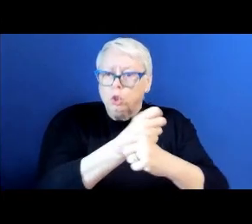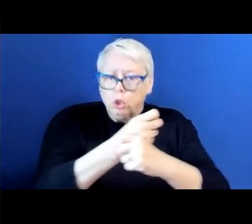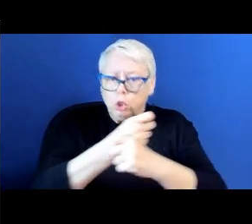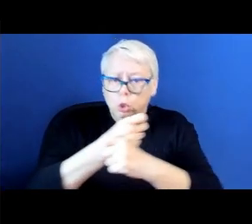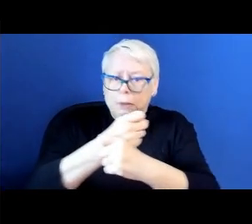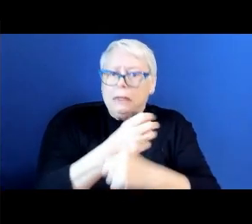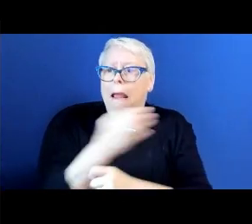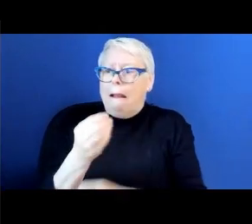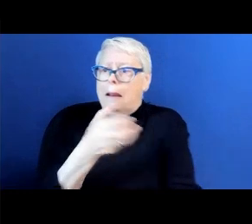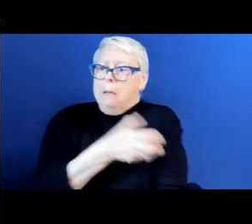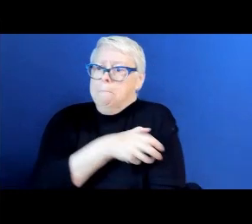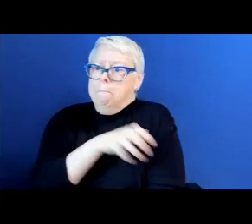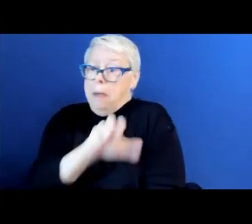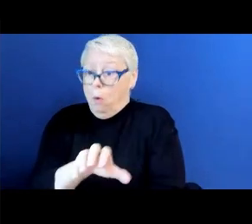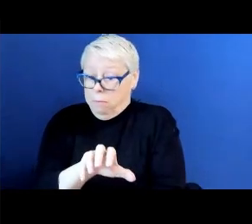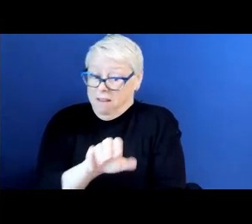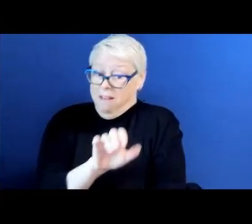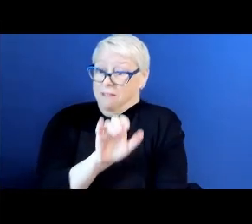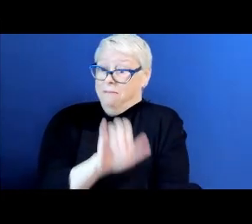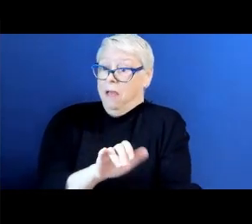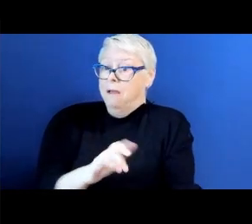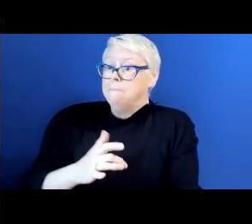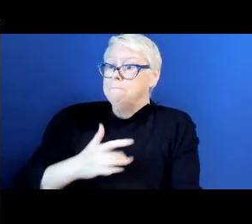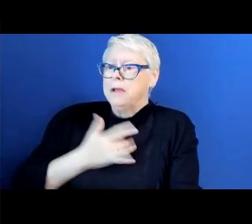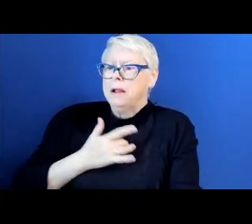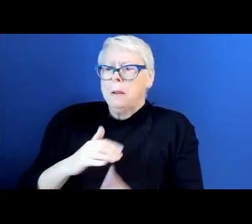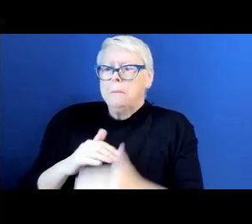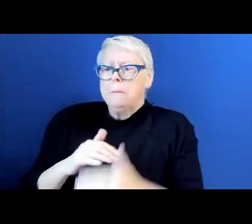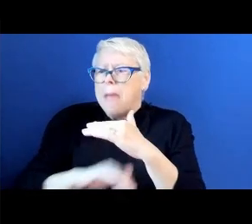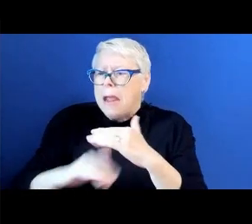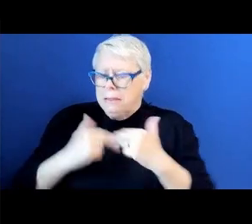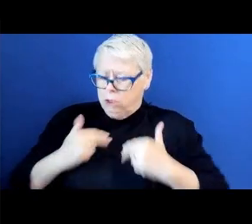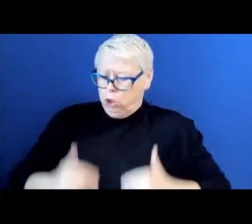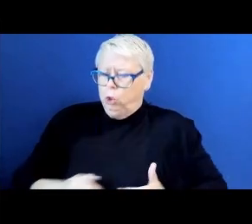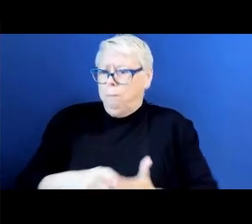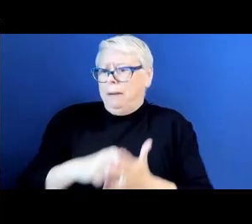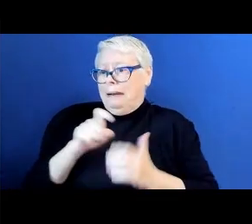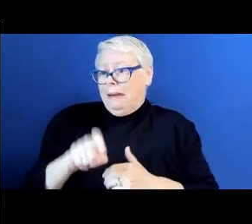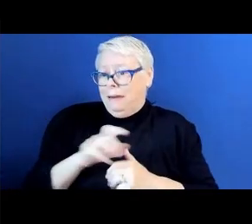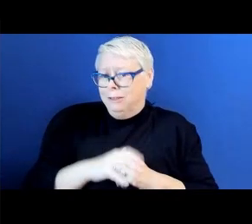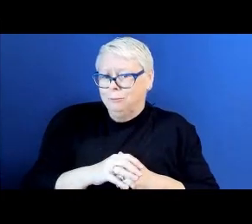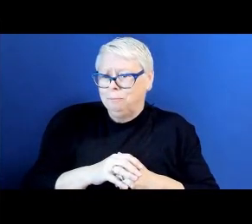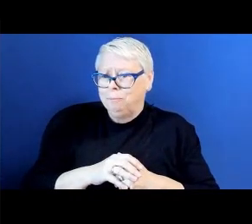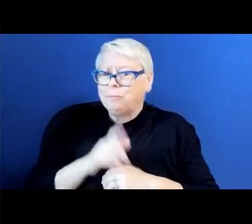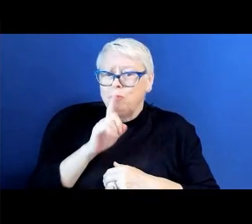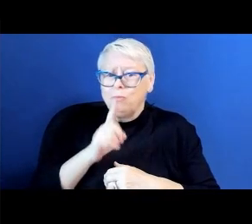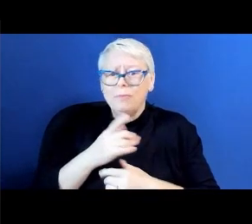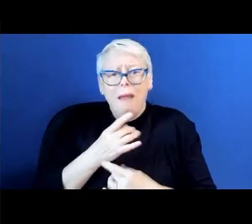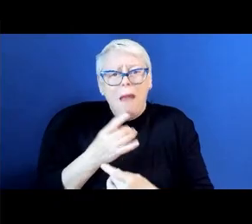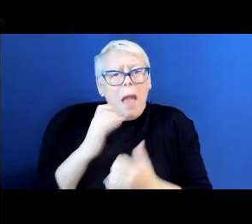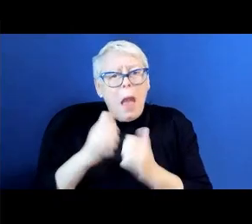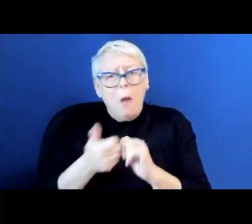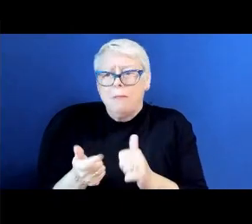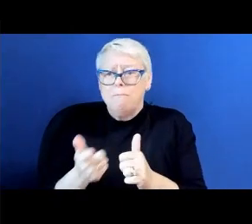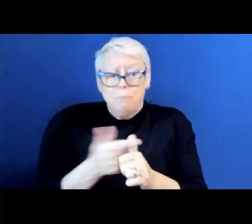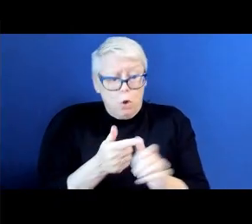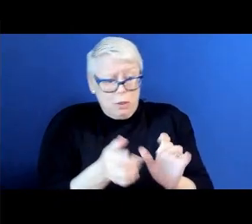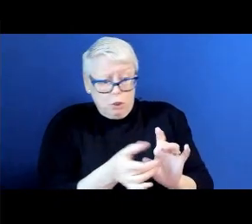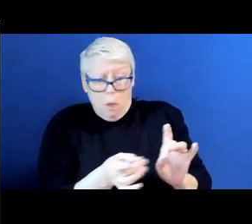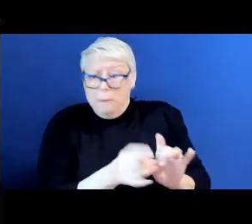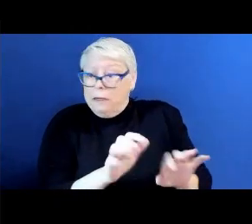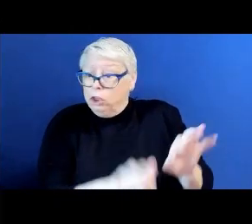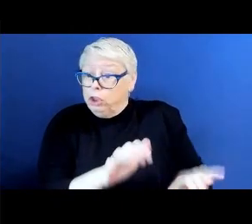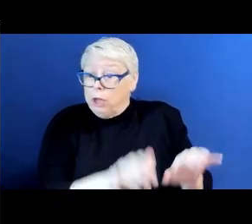this feeling of basic human needs. And I love how it refers to the initial comment that was made in chat.